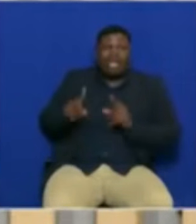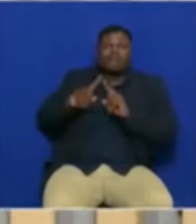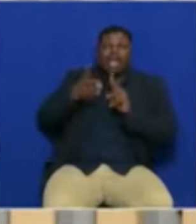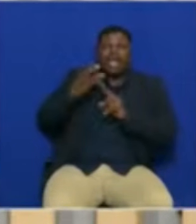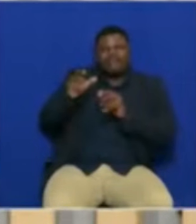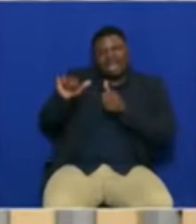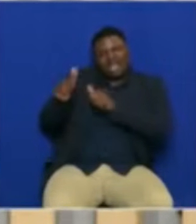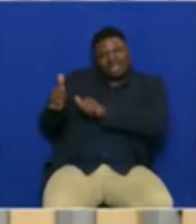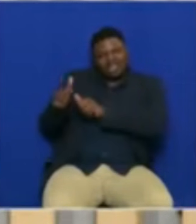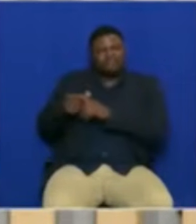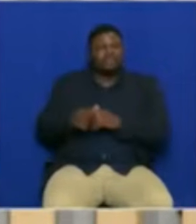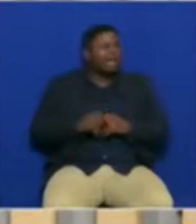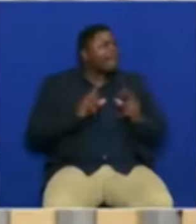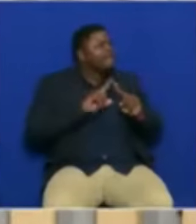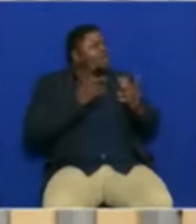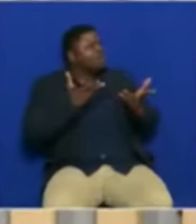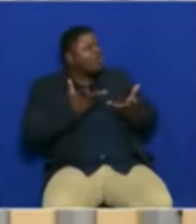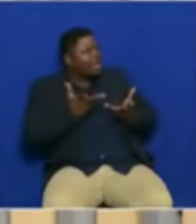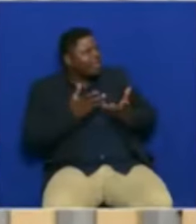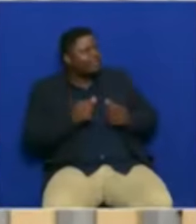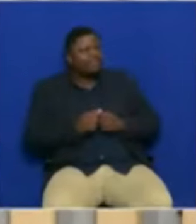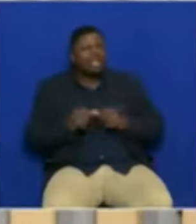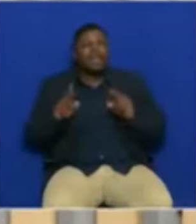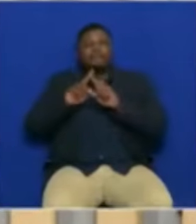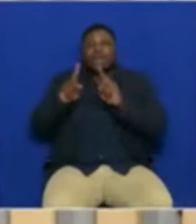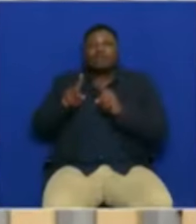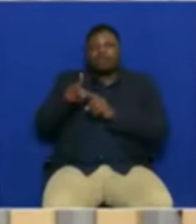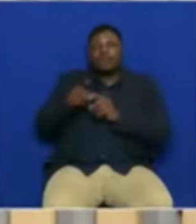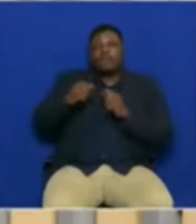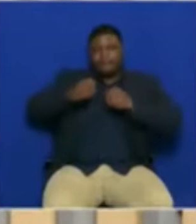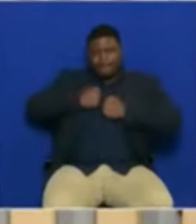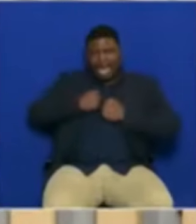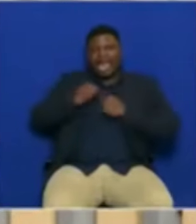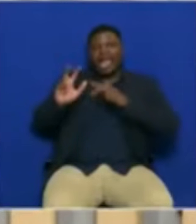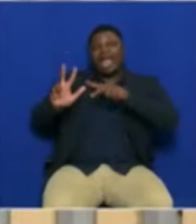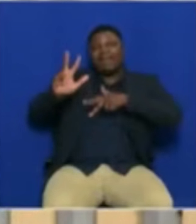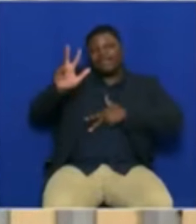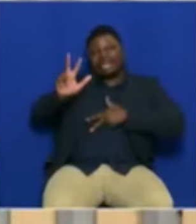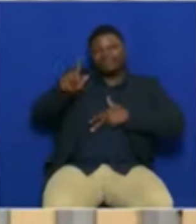in this legal framework of PRECA, but PRECA was not the only thing that was there.